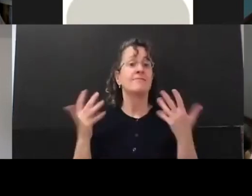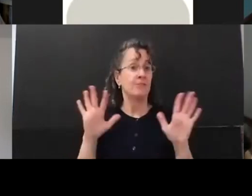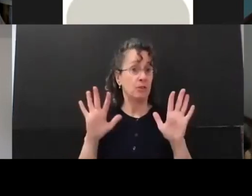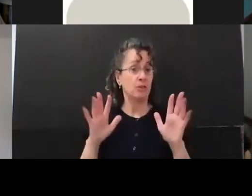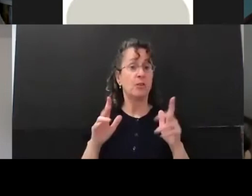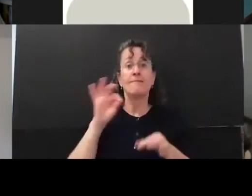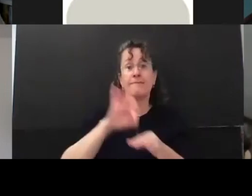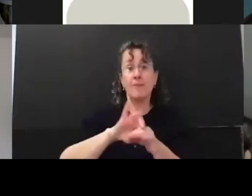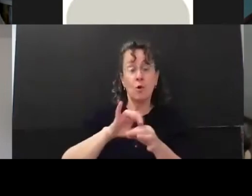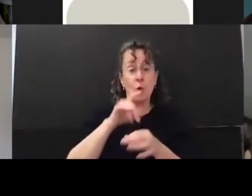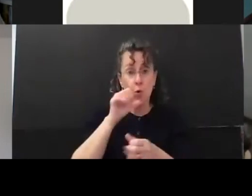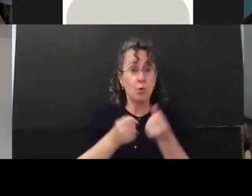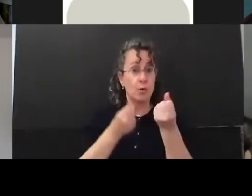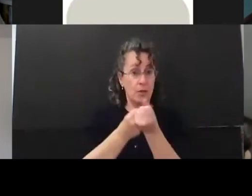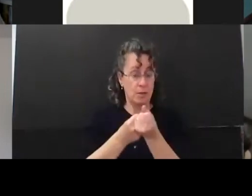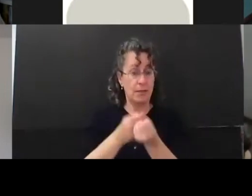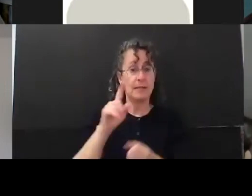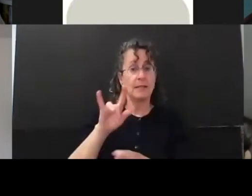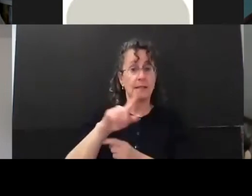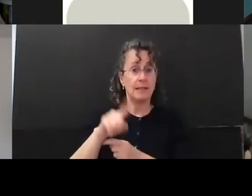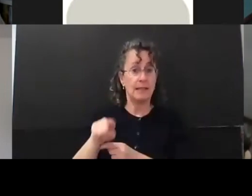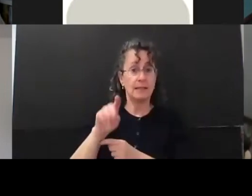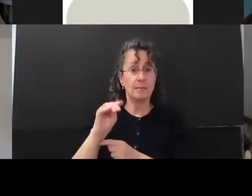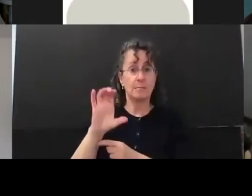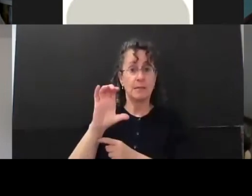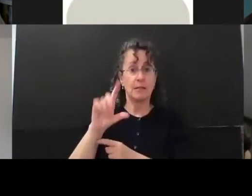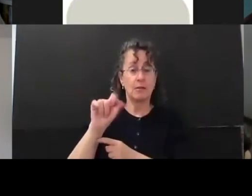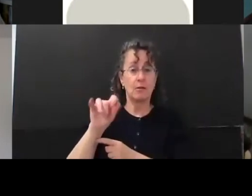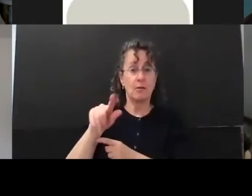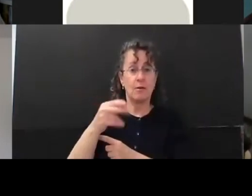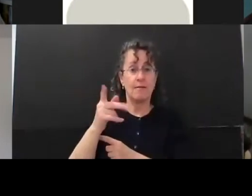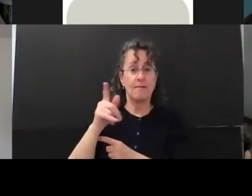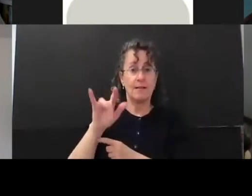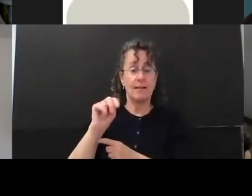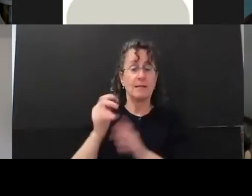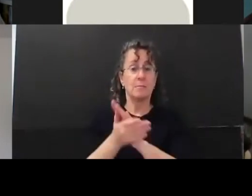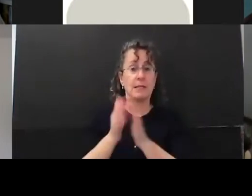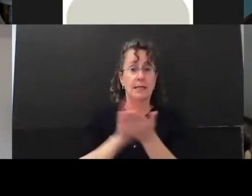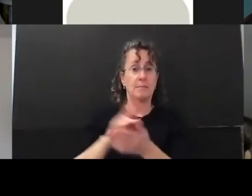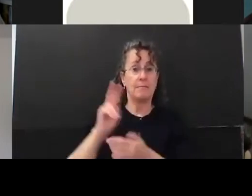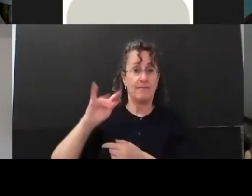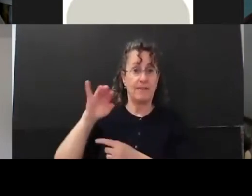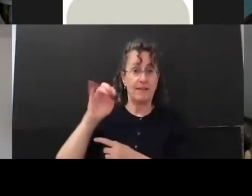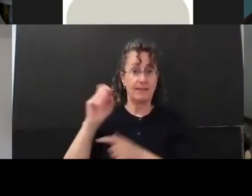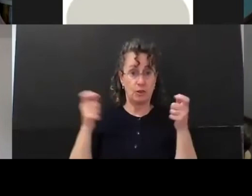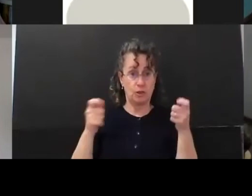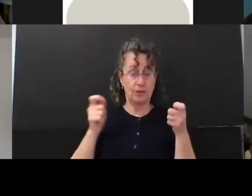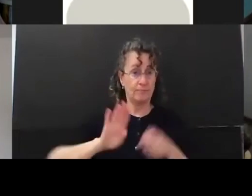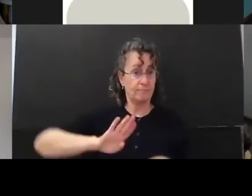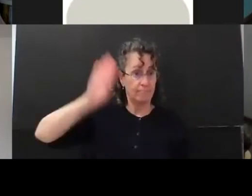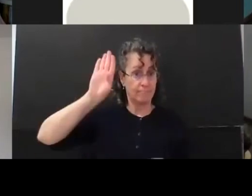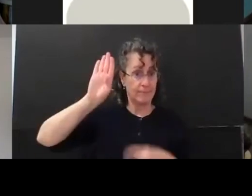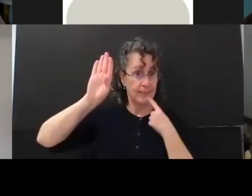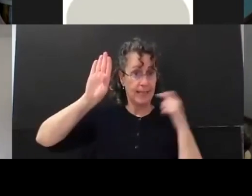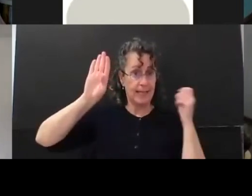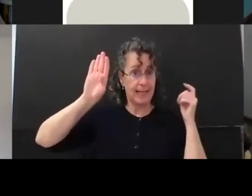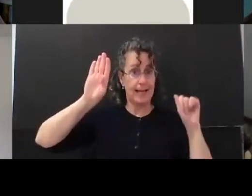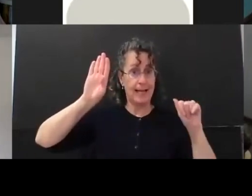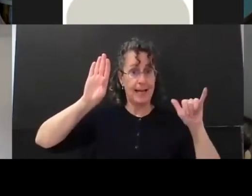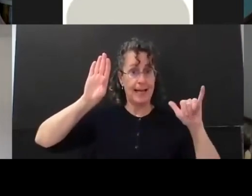All those in favor of Liz McLaughlin for vice chair, raise your hand, say aye. Aye.